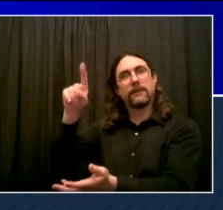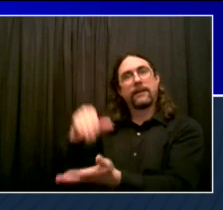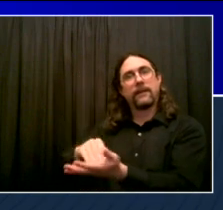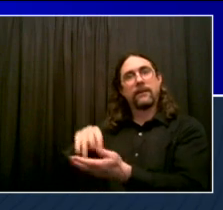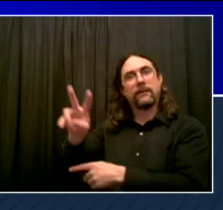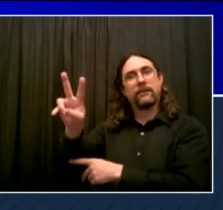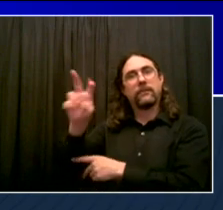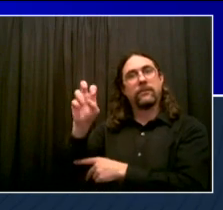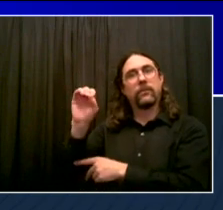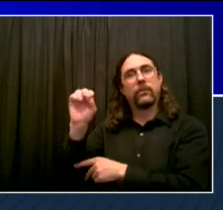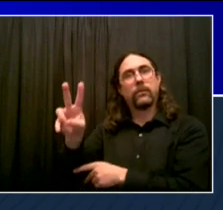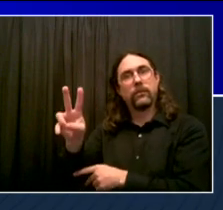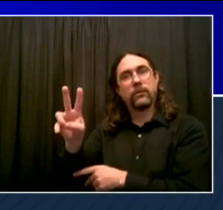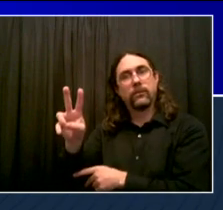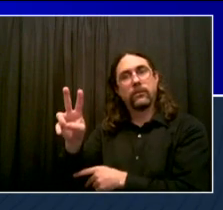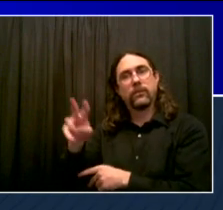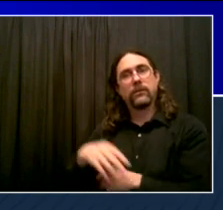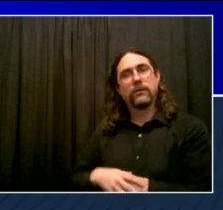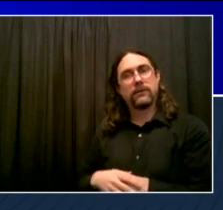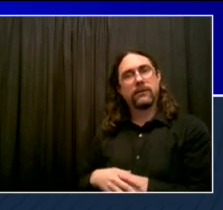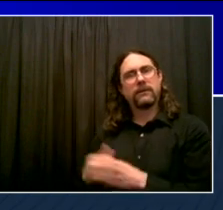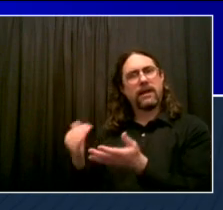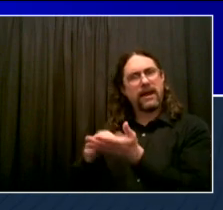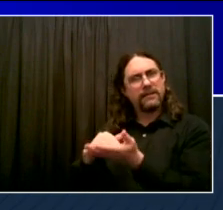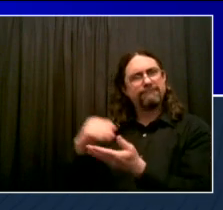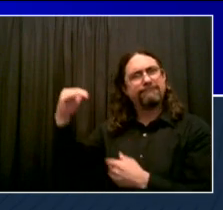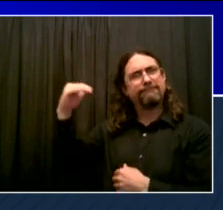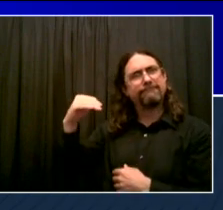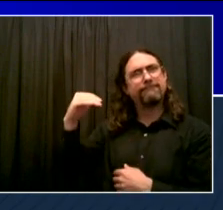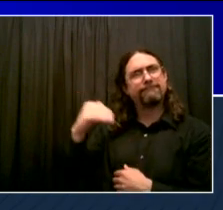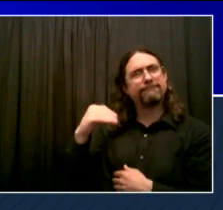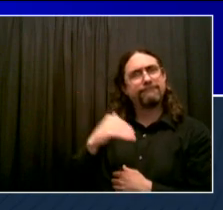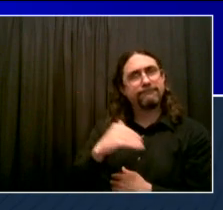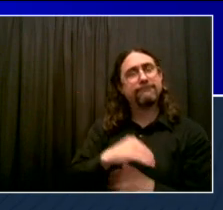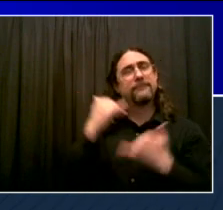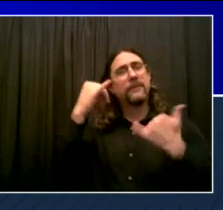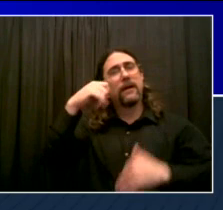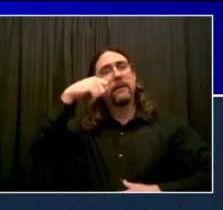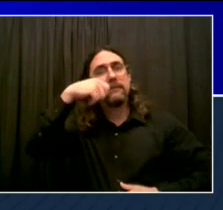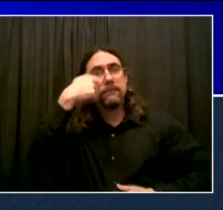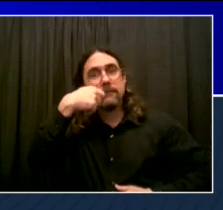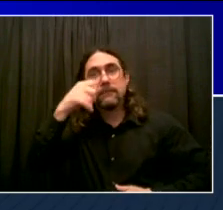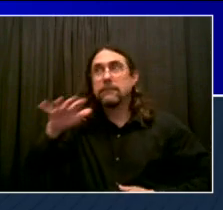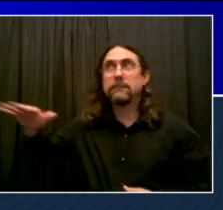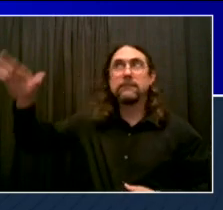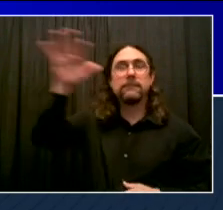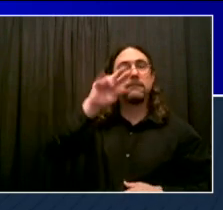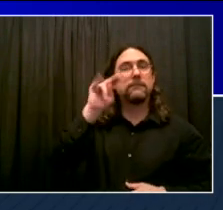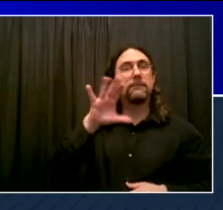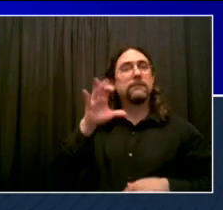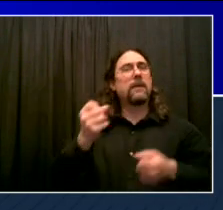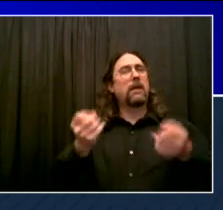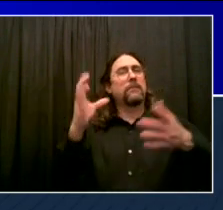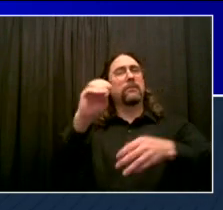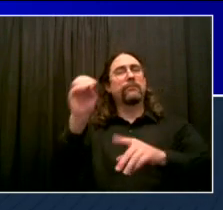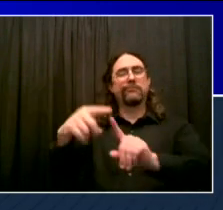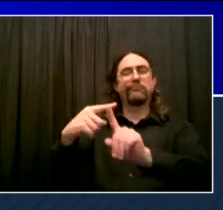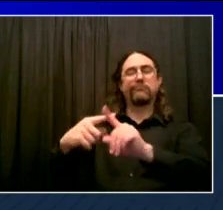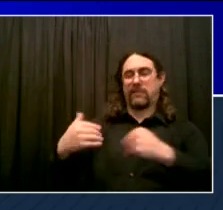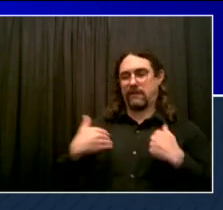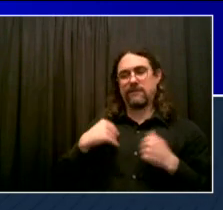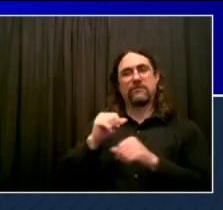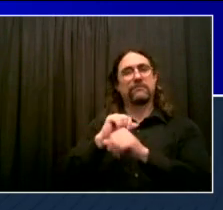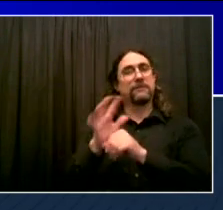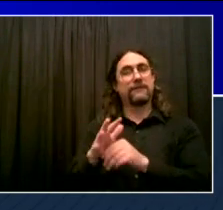1,202 cases. And number three, percentage of people testing positive citywide for COVID-19. Today's report on a